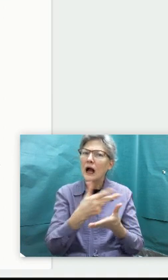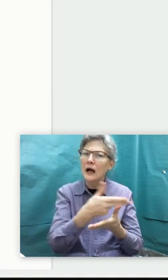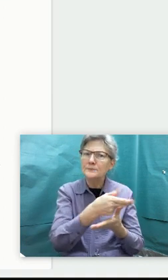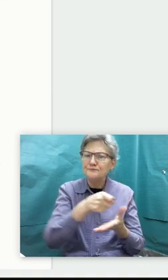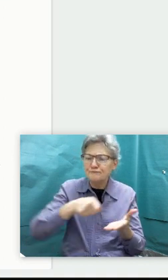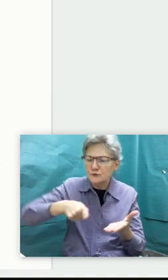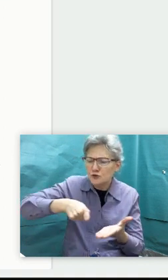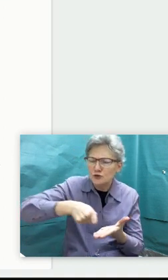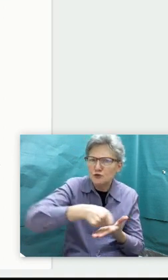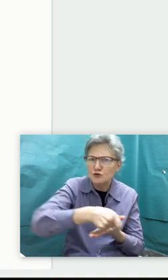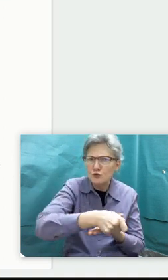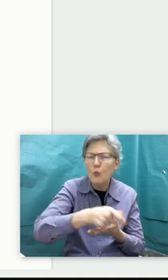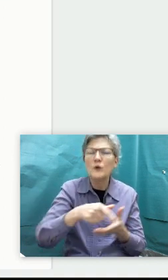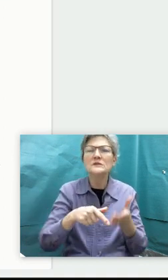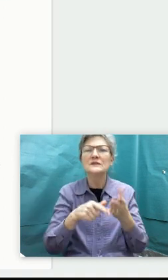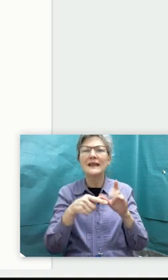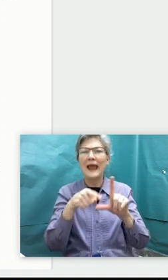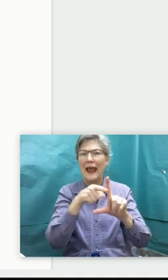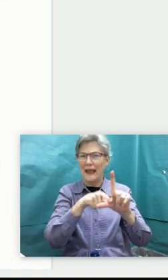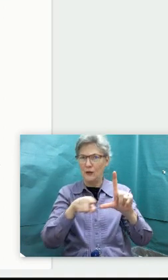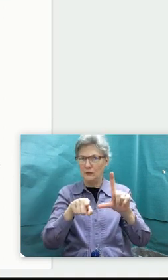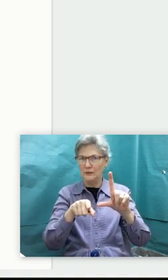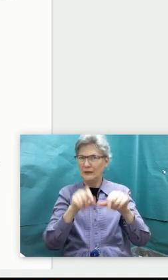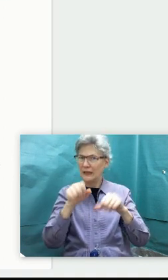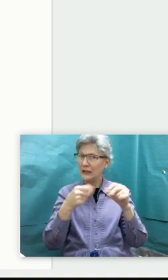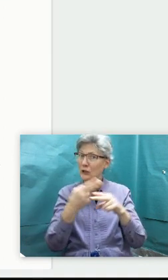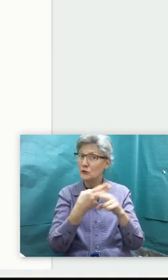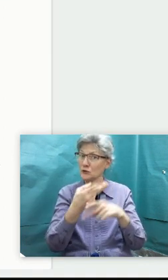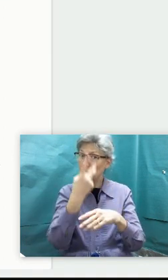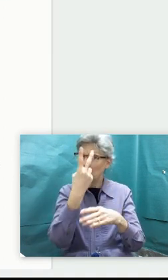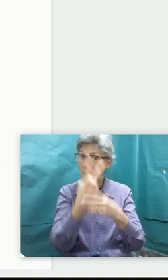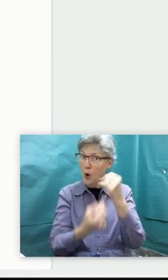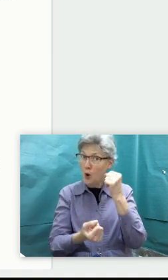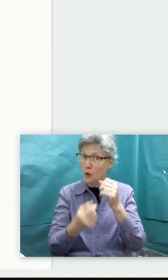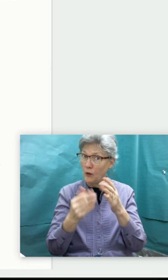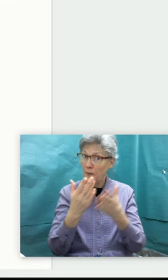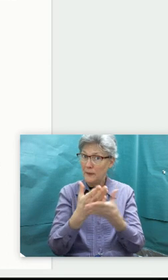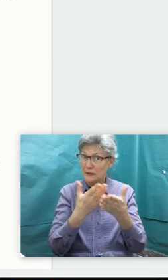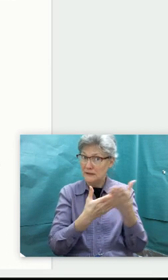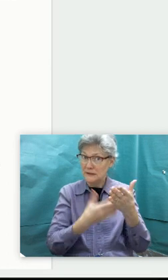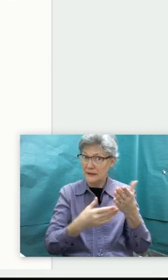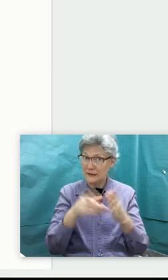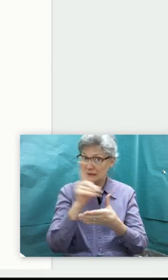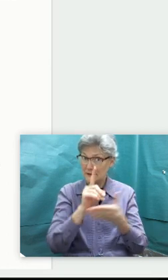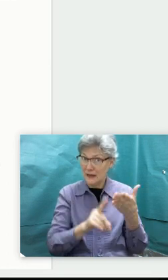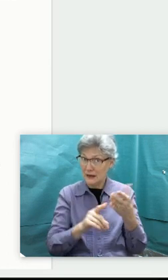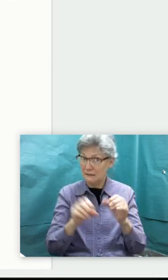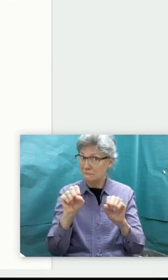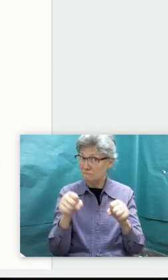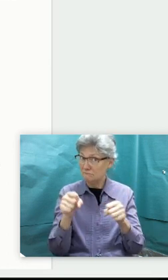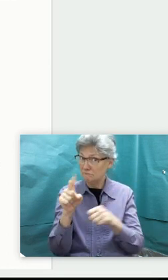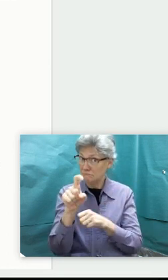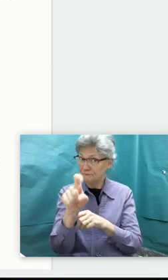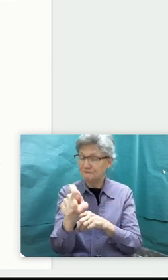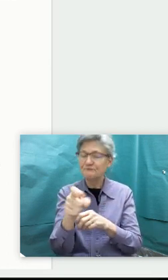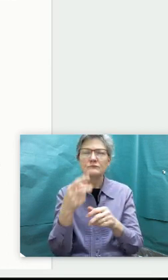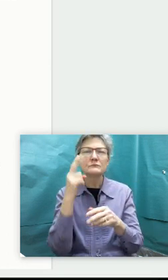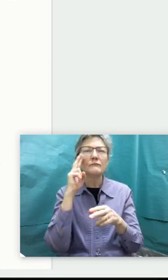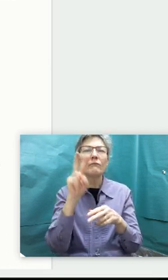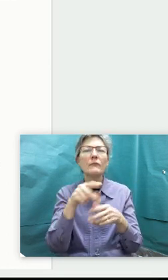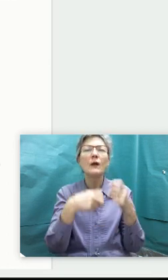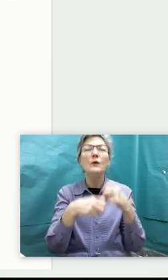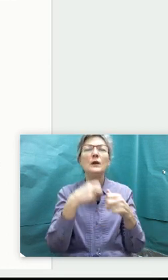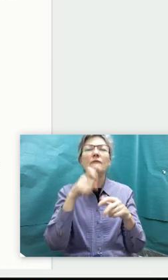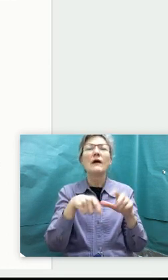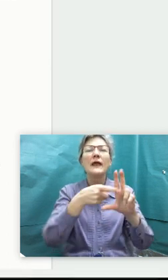left over? Can Mr. Tran use both pieces in the design? Okay, so as I look at this problem, we need to find